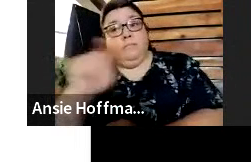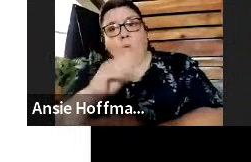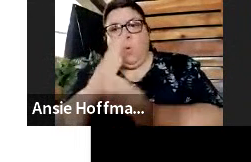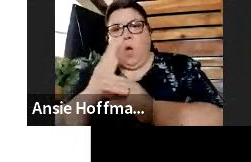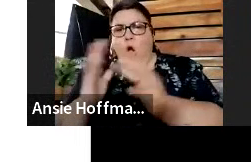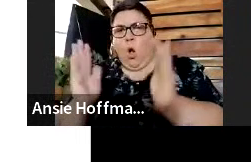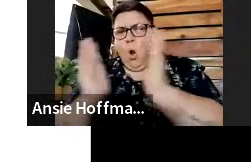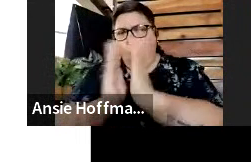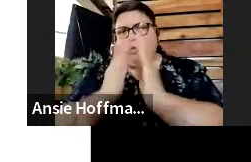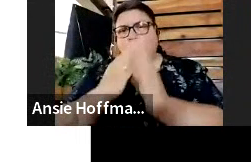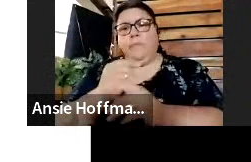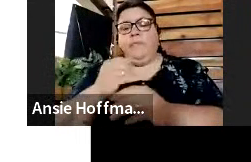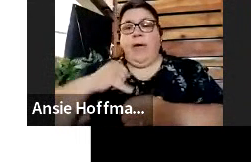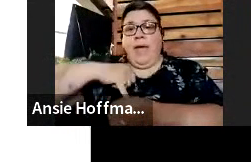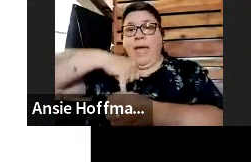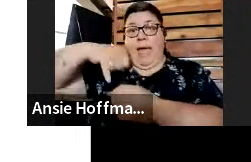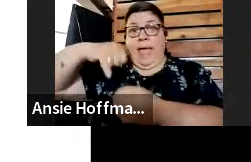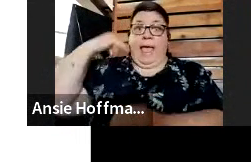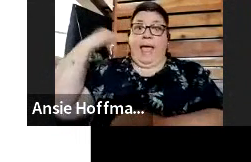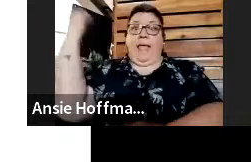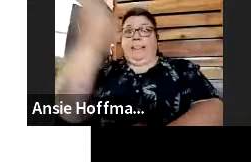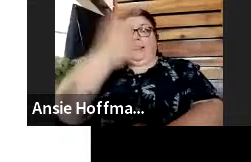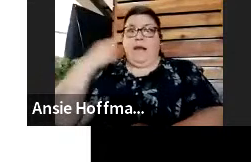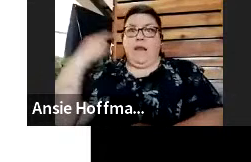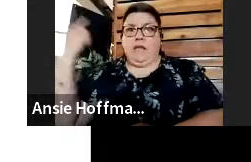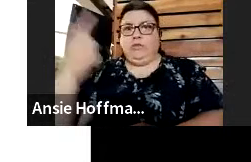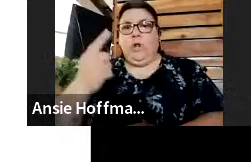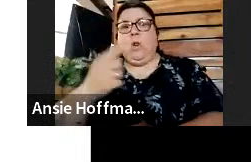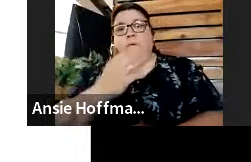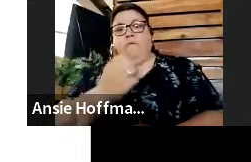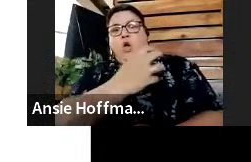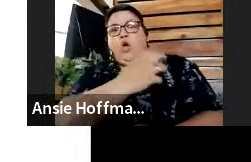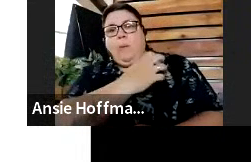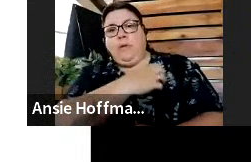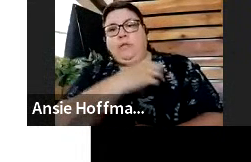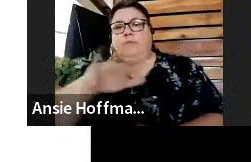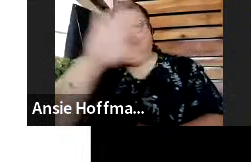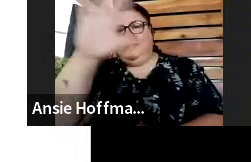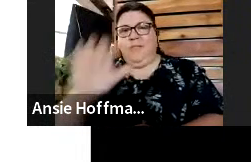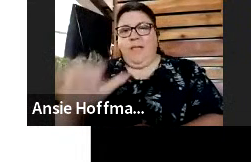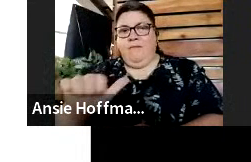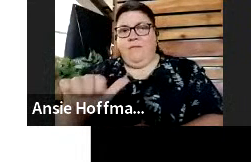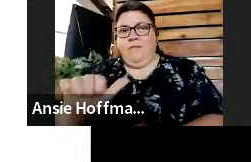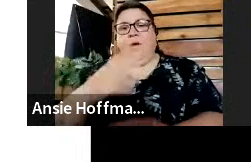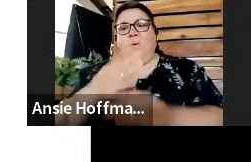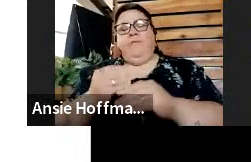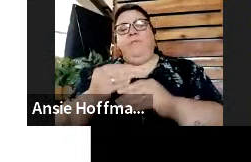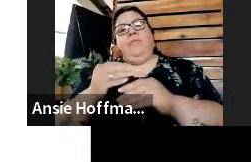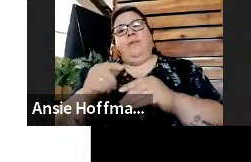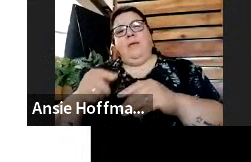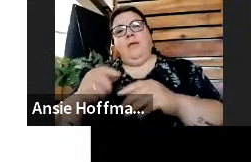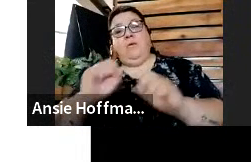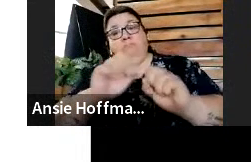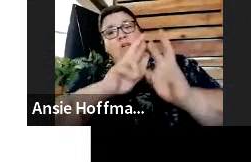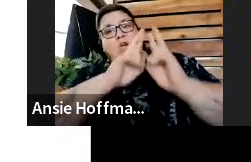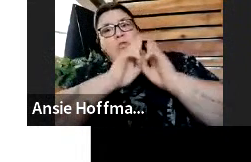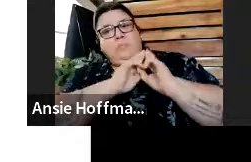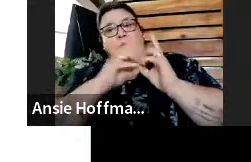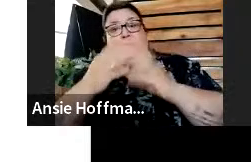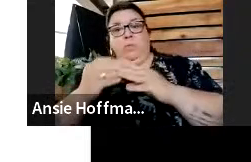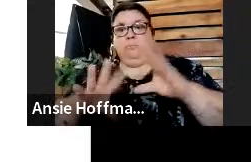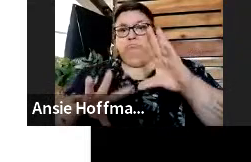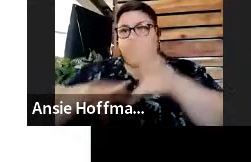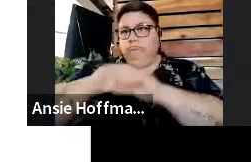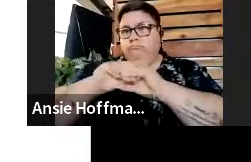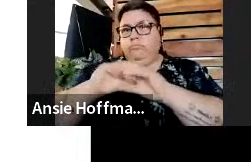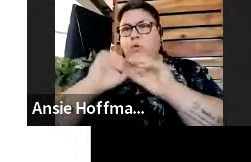the International Trade Administration Commission of South Africa, which is the body responsible for amending duties